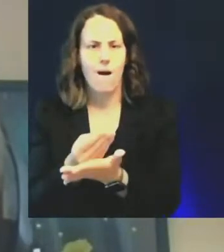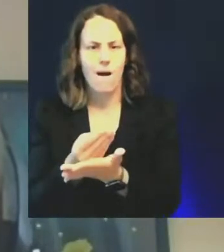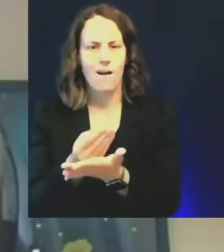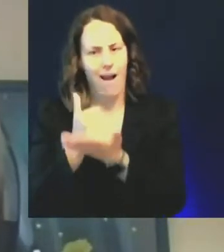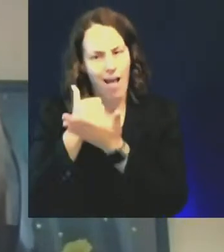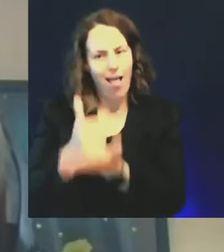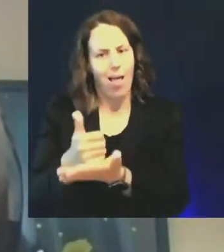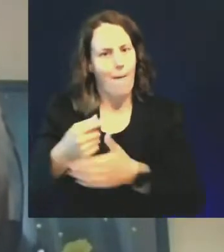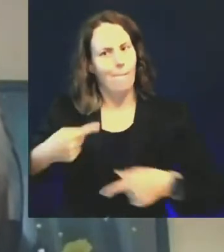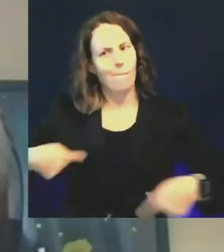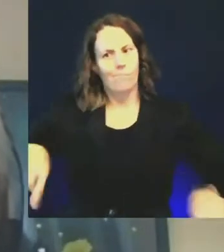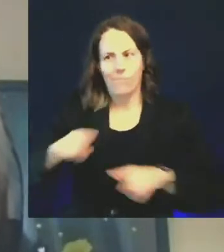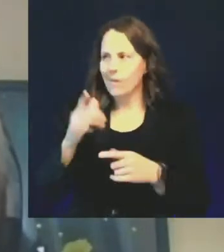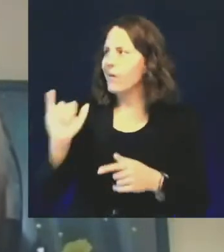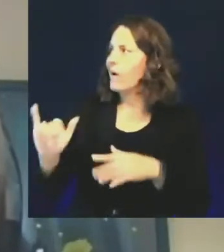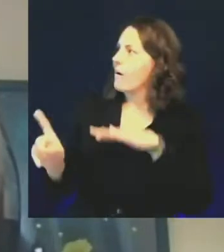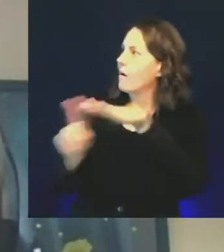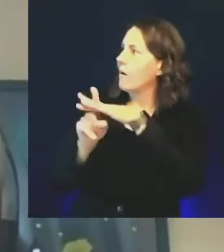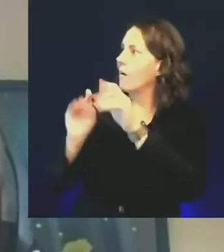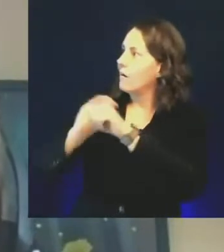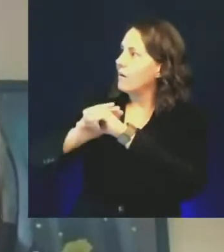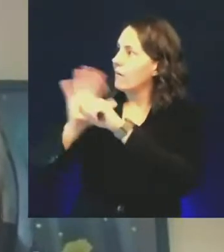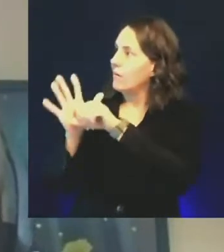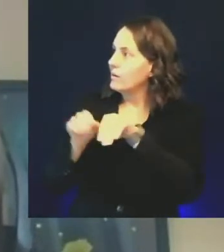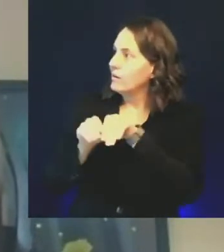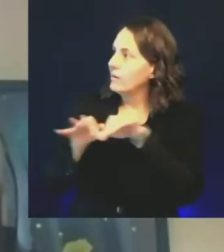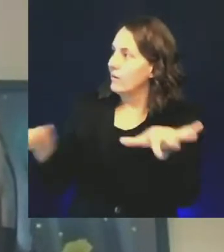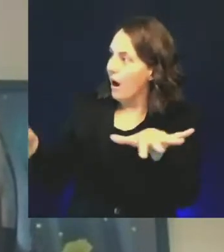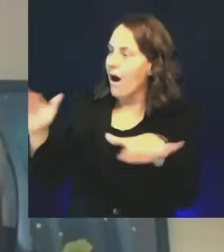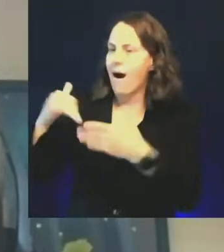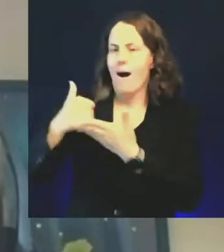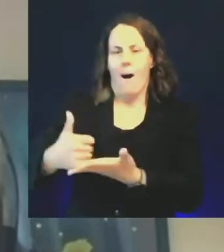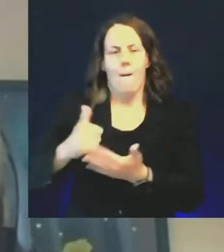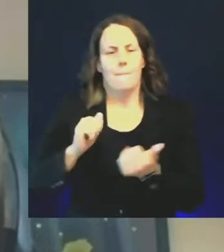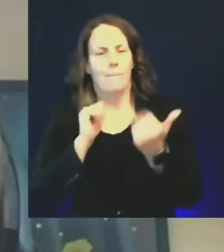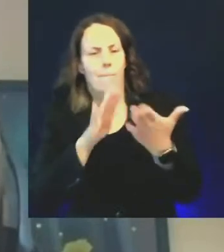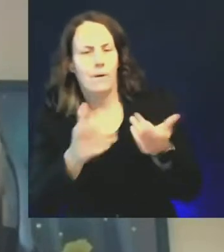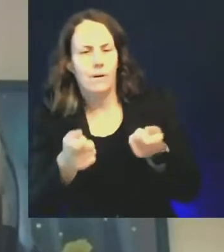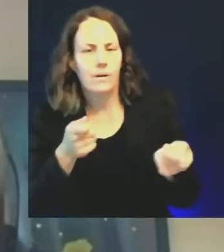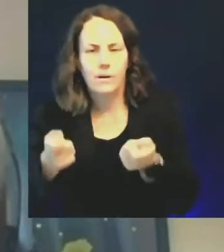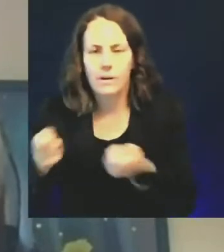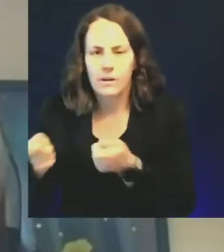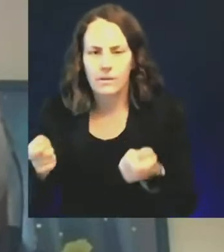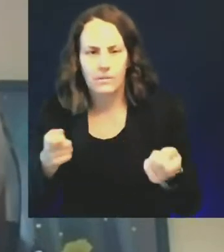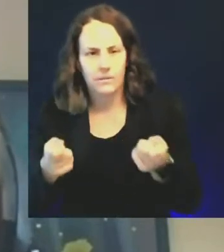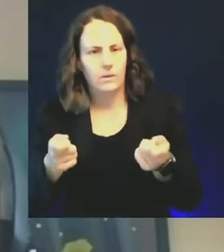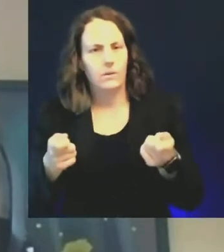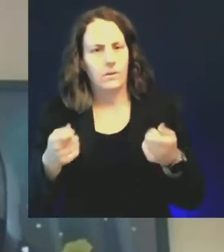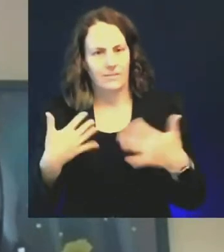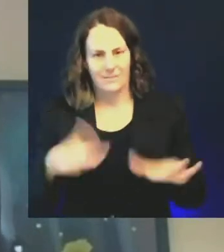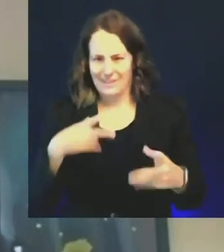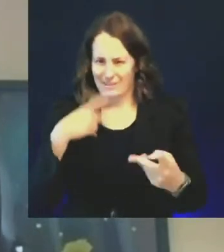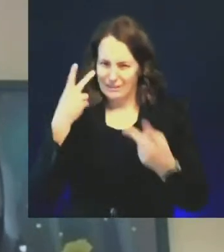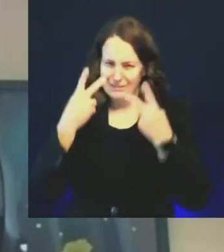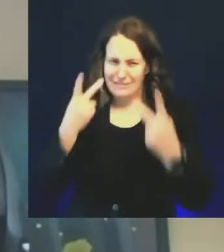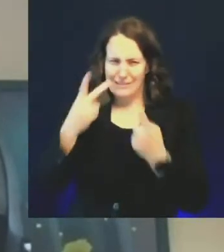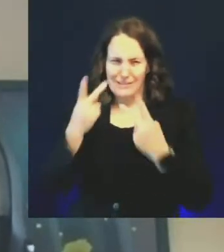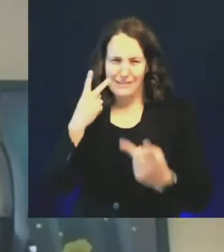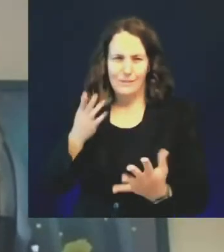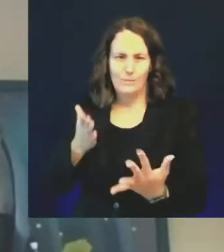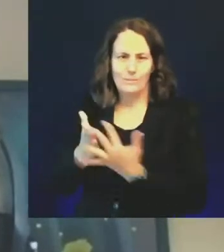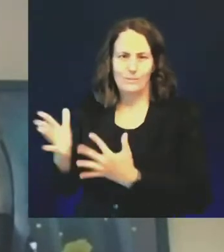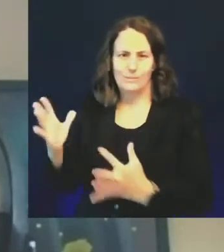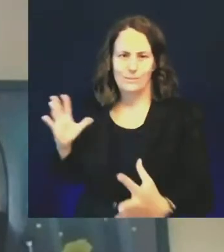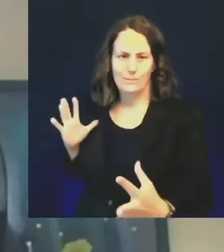disease events, and also to address the pandemic of racism and inequities we face in our